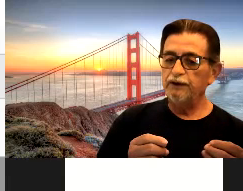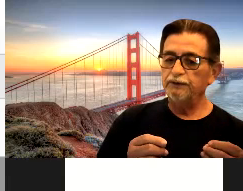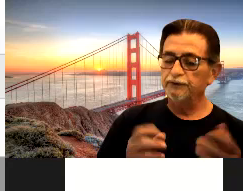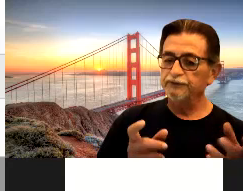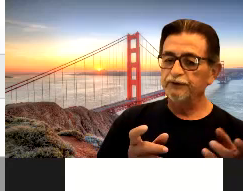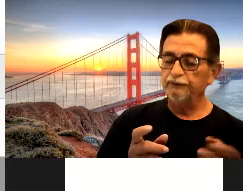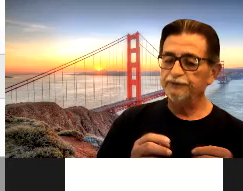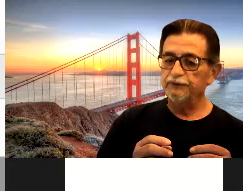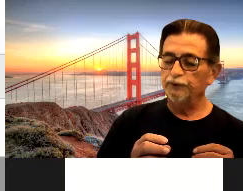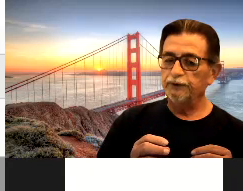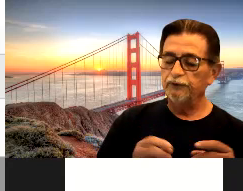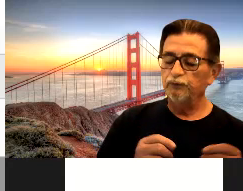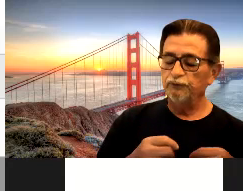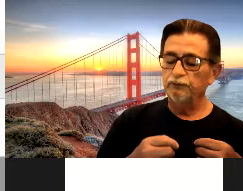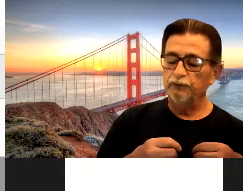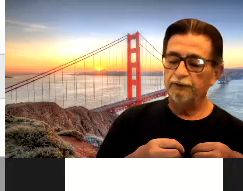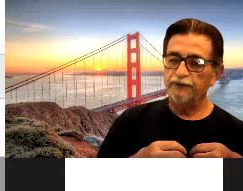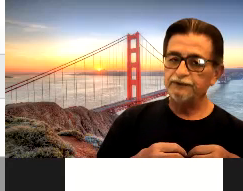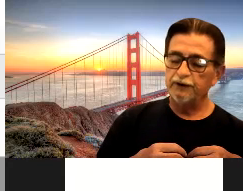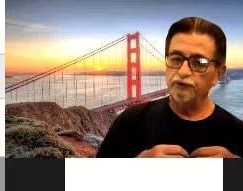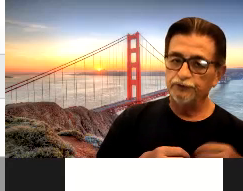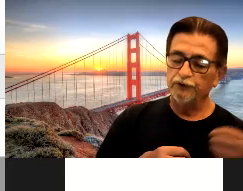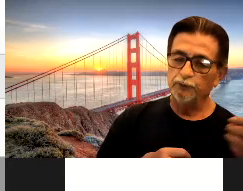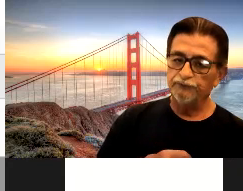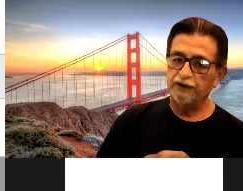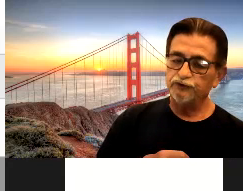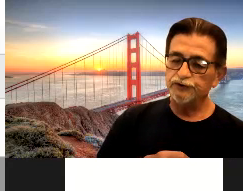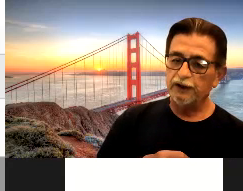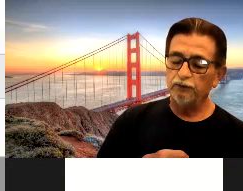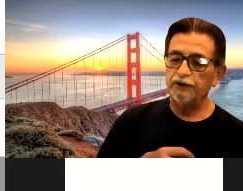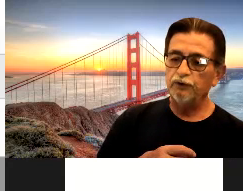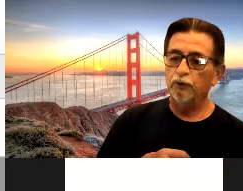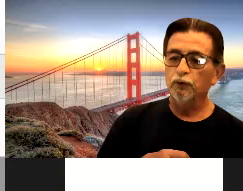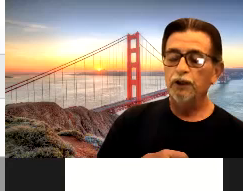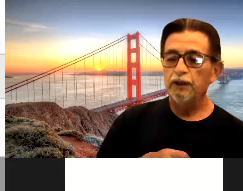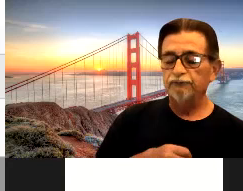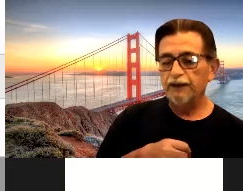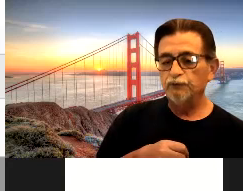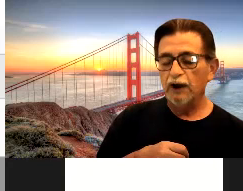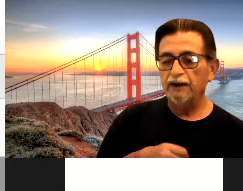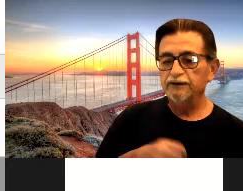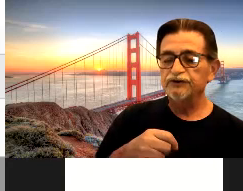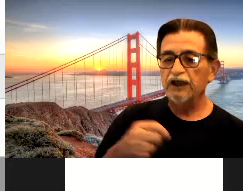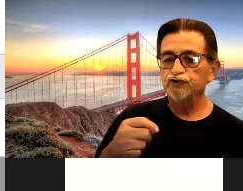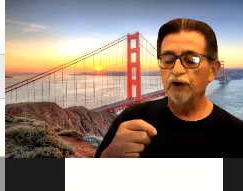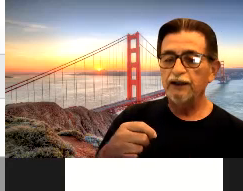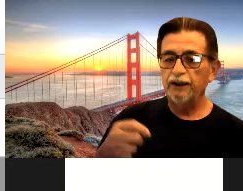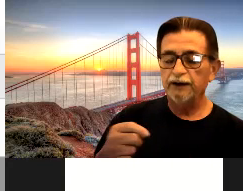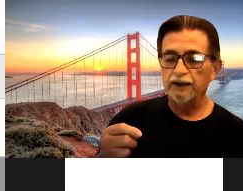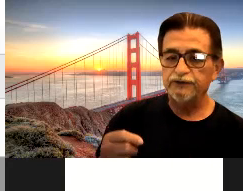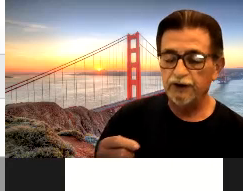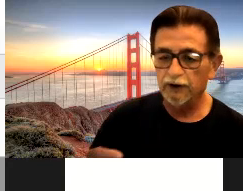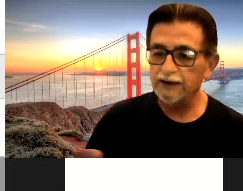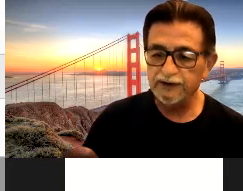see it written, there's a difference if they say you're dealing with nitrogen element, or if they write it as